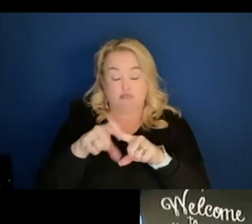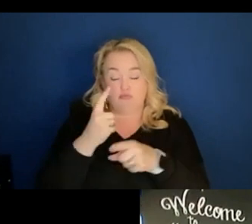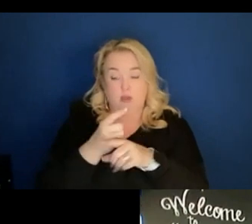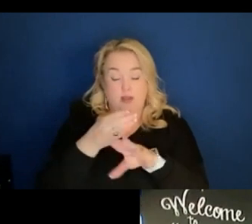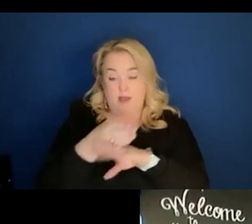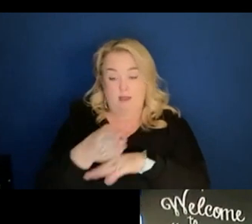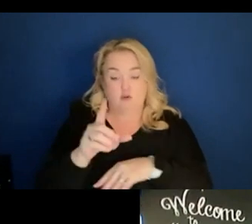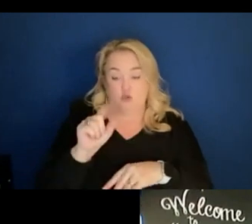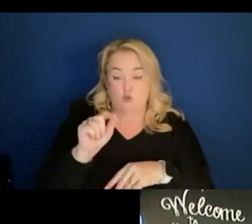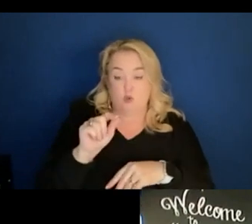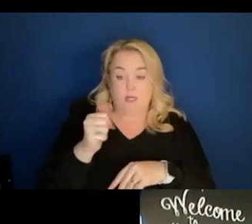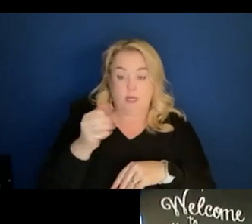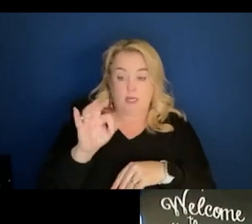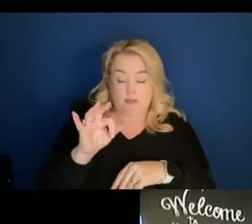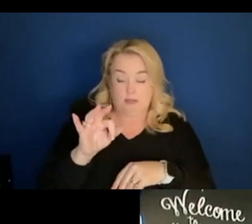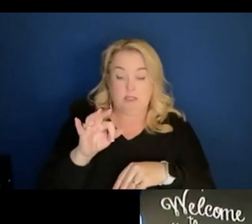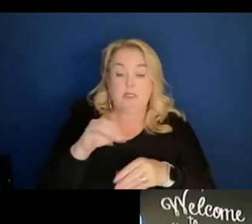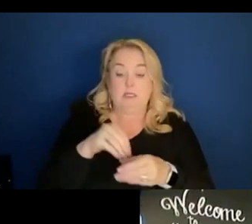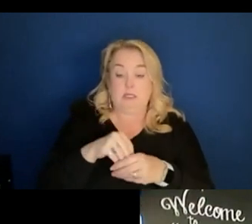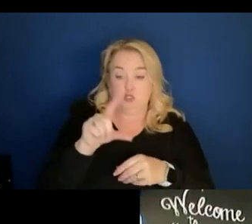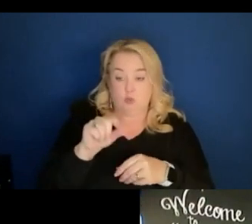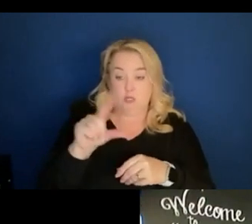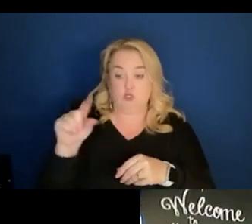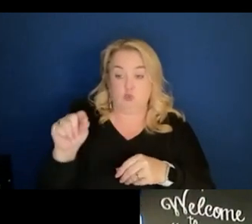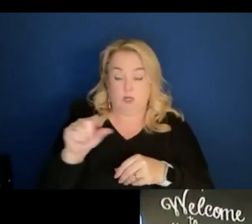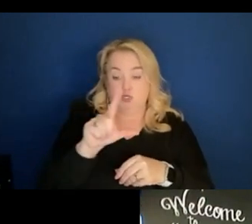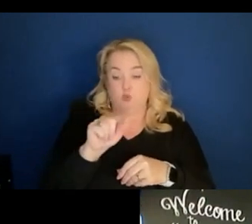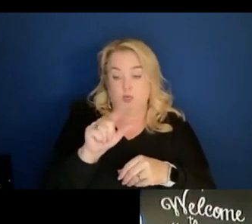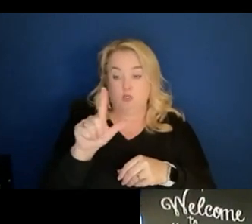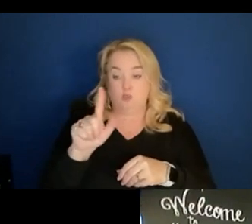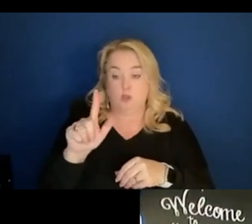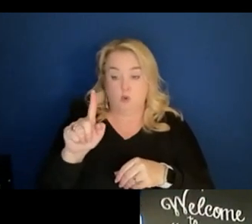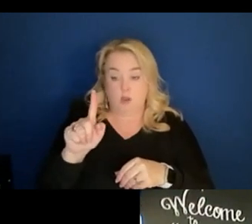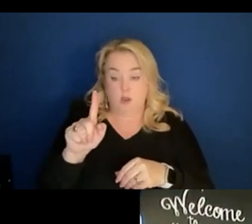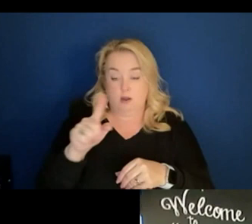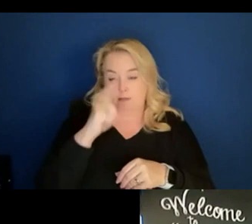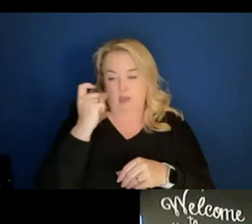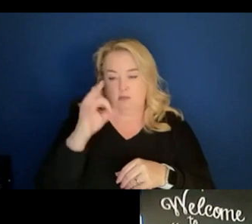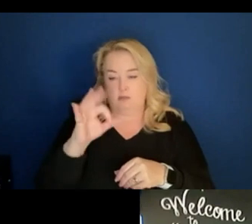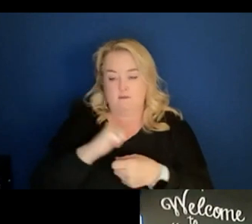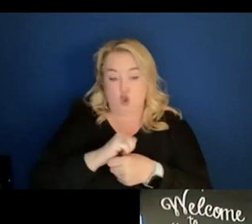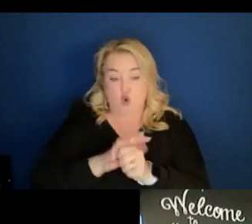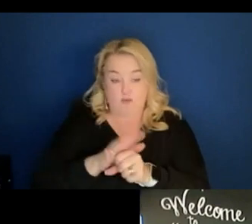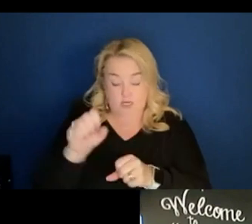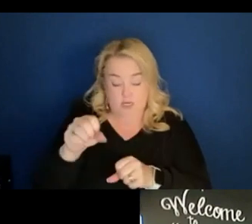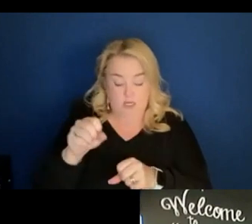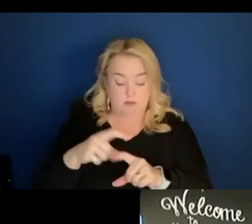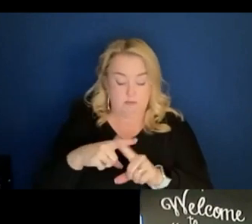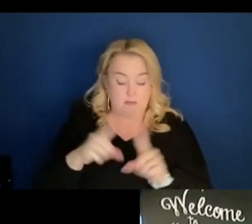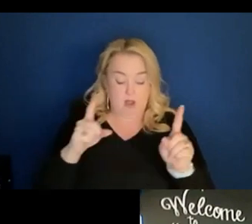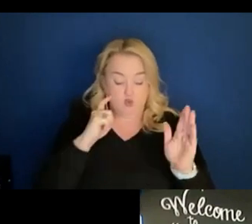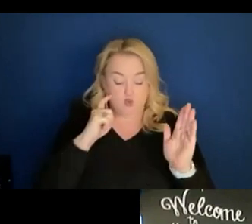unfortunately, in 2020 and 2021 because of COVID. But it was recognized by the